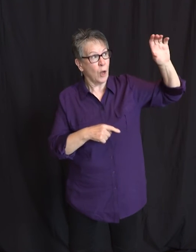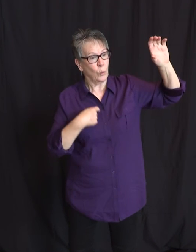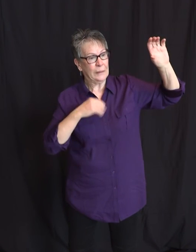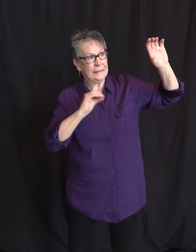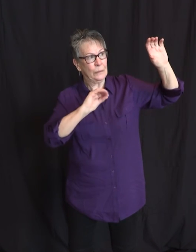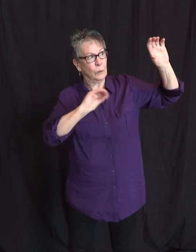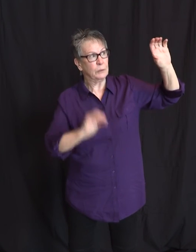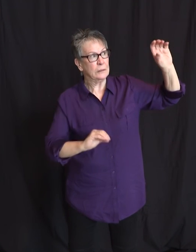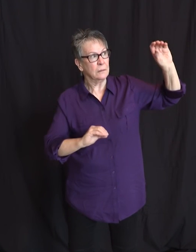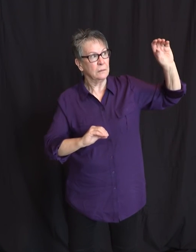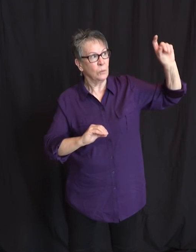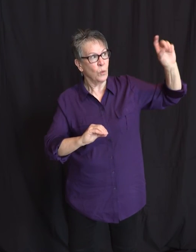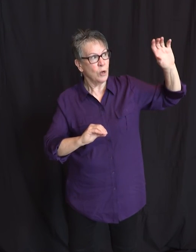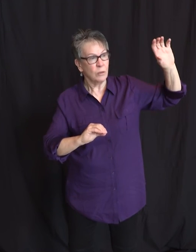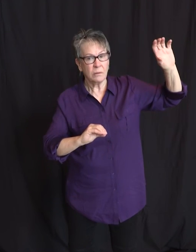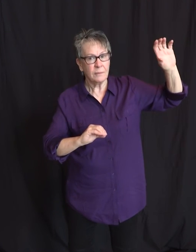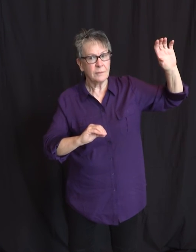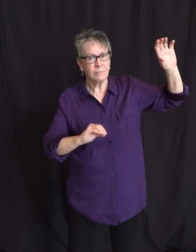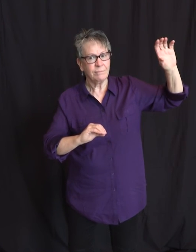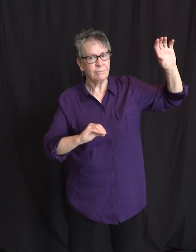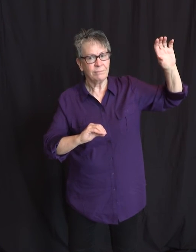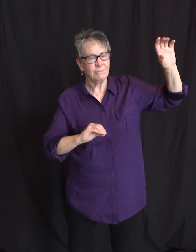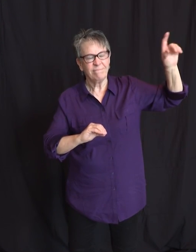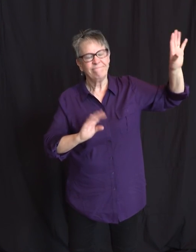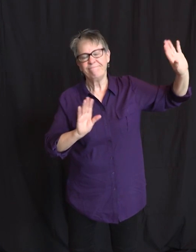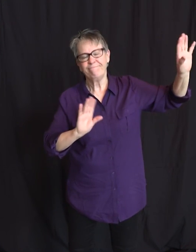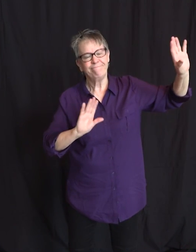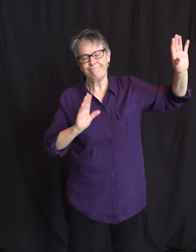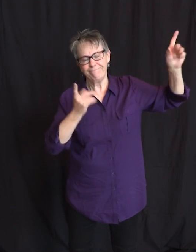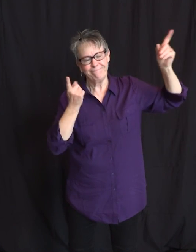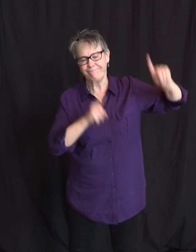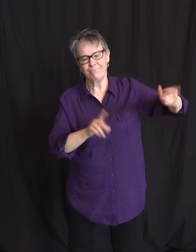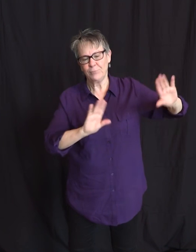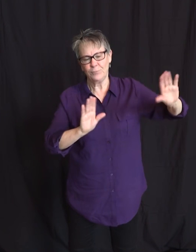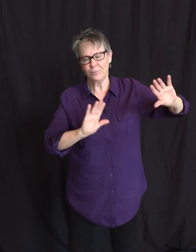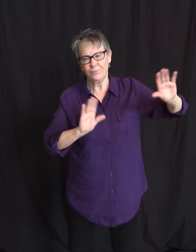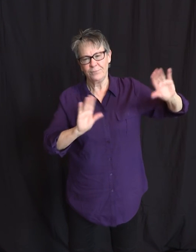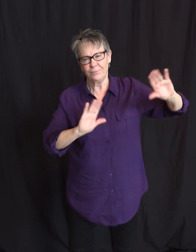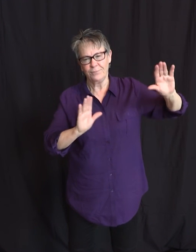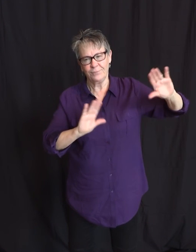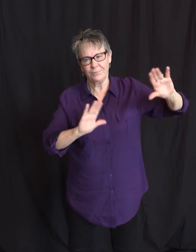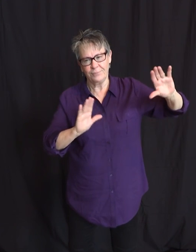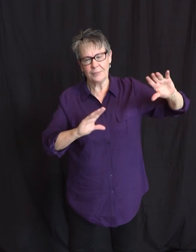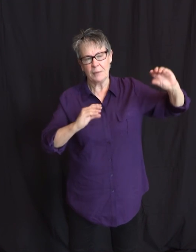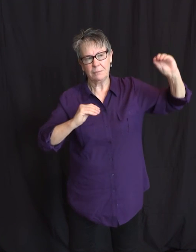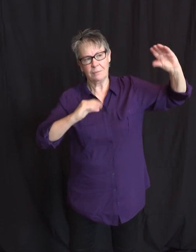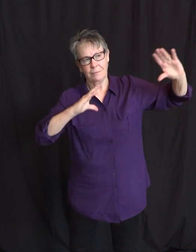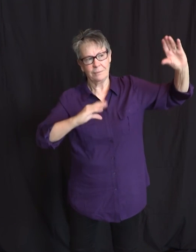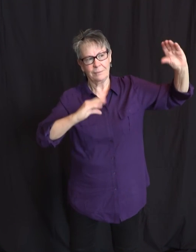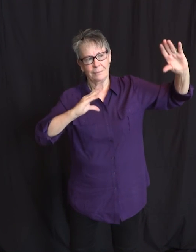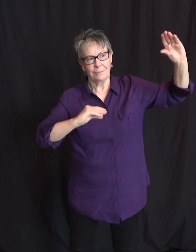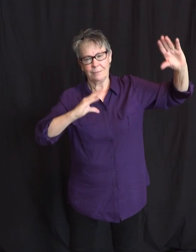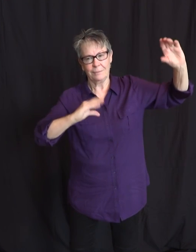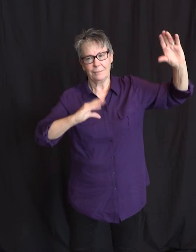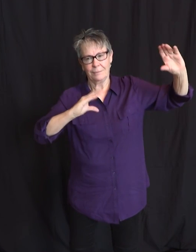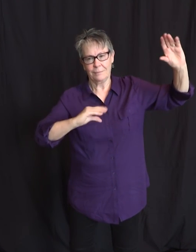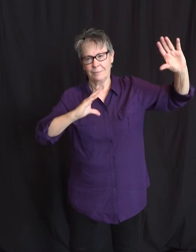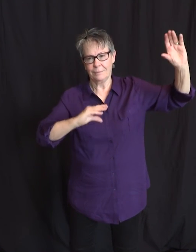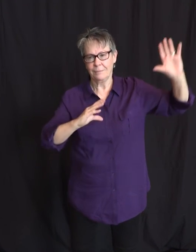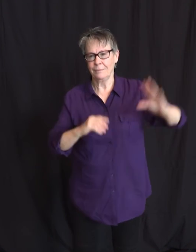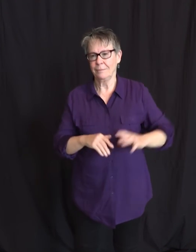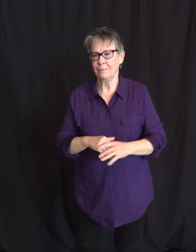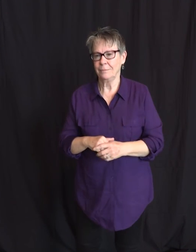We're not there yet, but I want to thank Tom and his colleagues because they're pounding away on that as well. So when you get to that direct expense, we had to